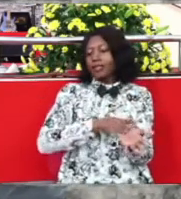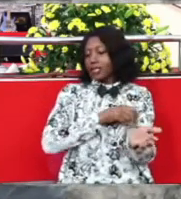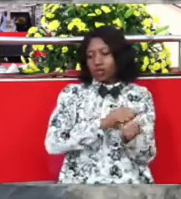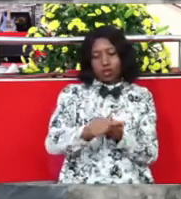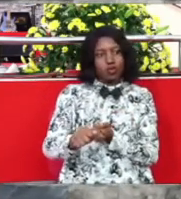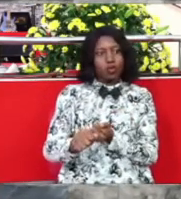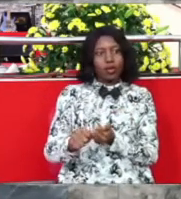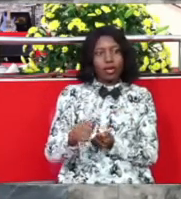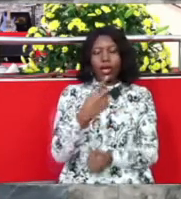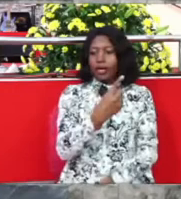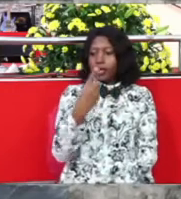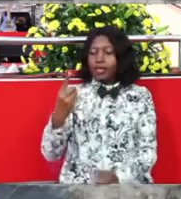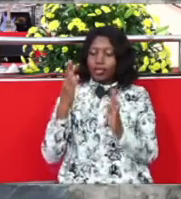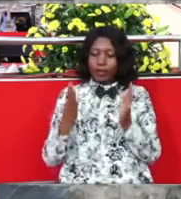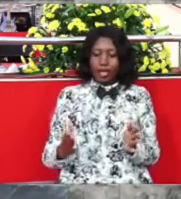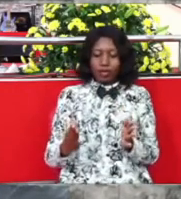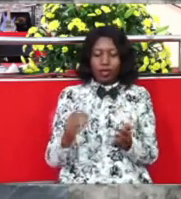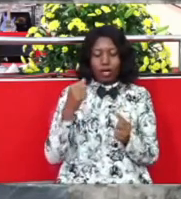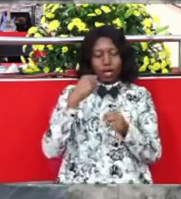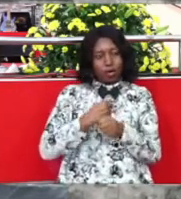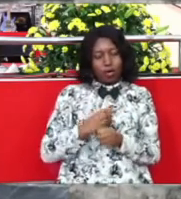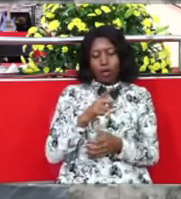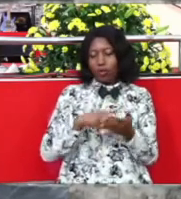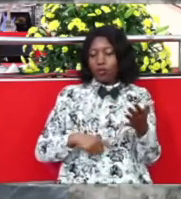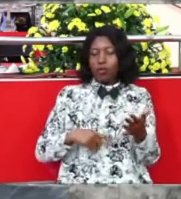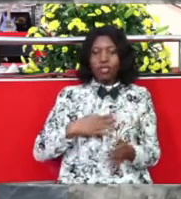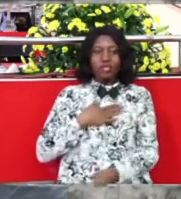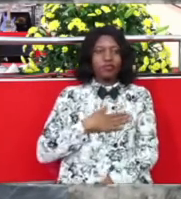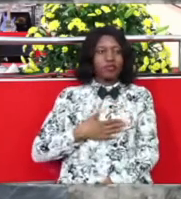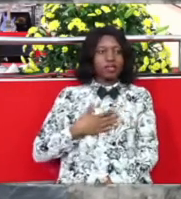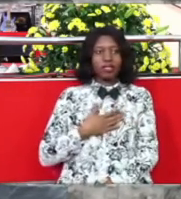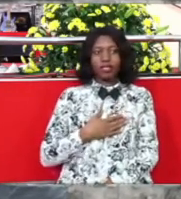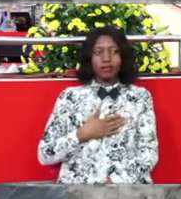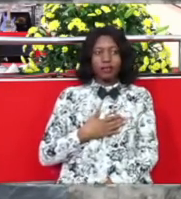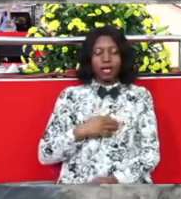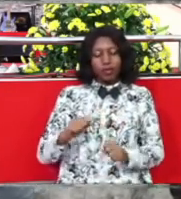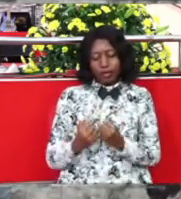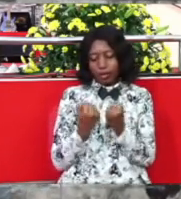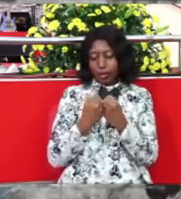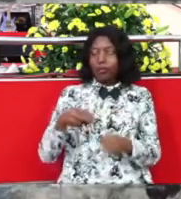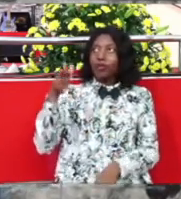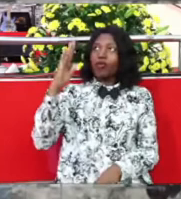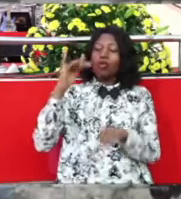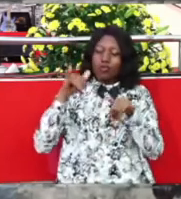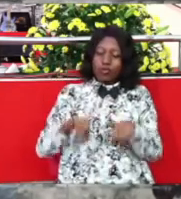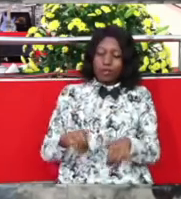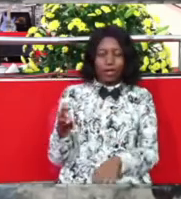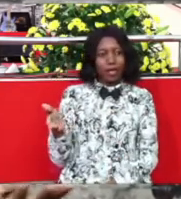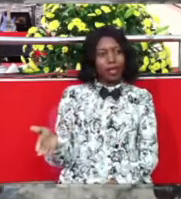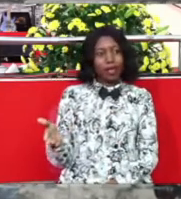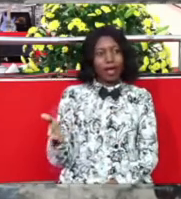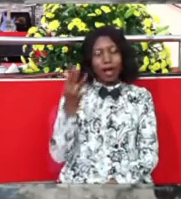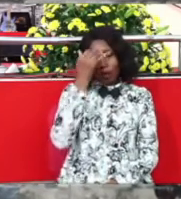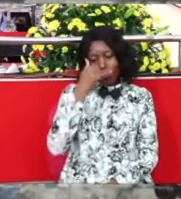Mtu anafanya mambo yanayomfurahisha. And God could not live in such a place. Lakini Mungu hangeweza kuishi mahali pale. He could not find